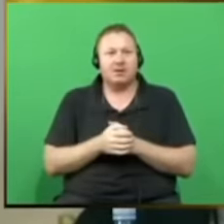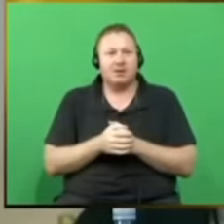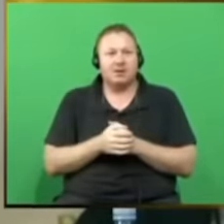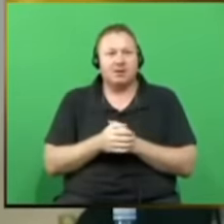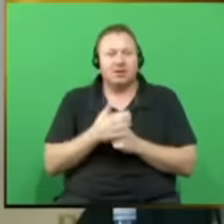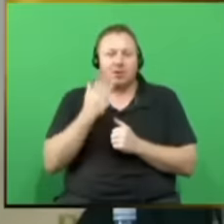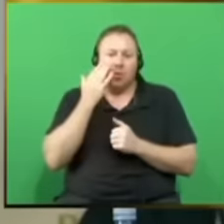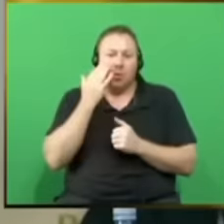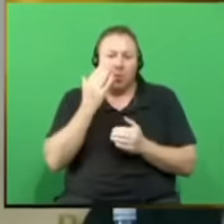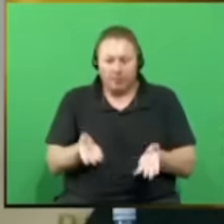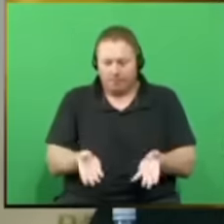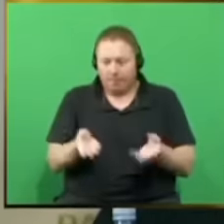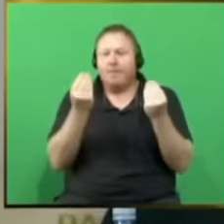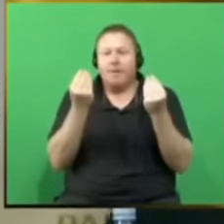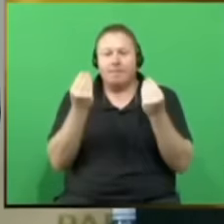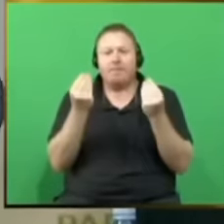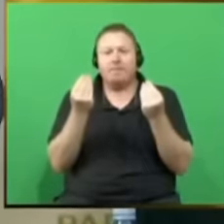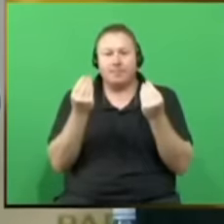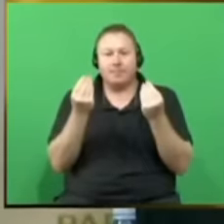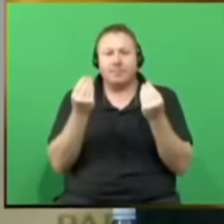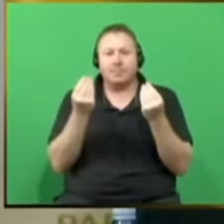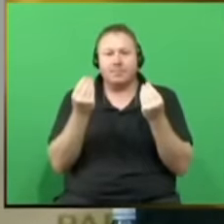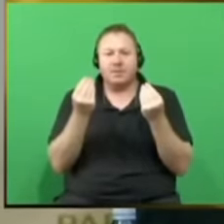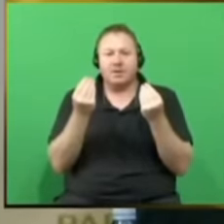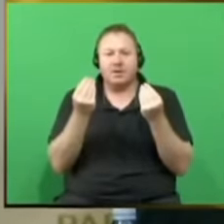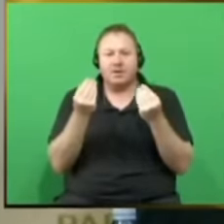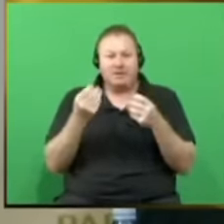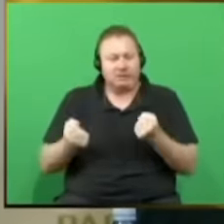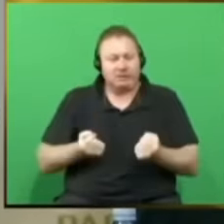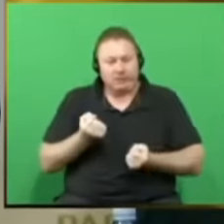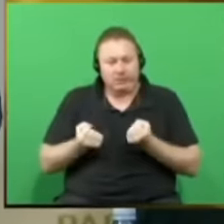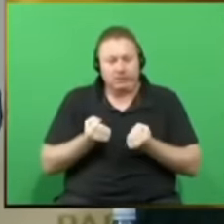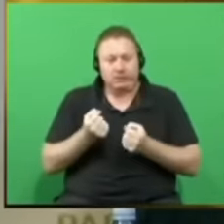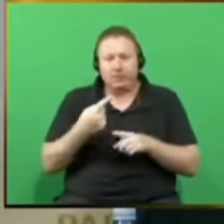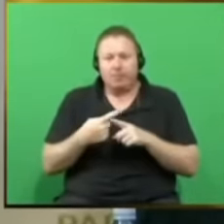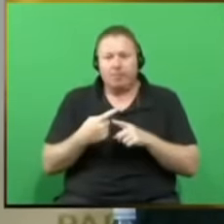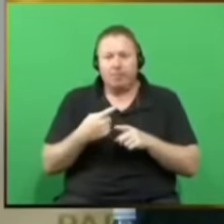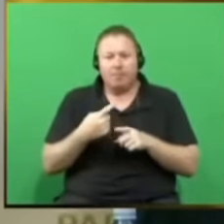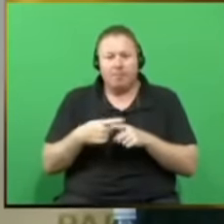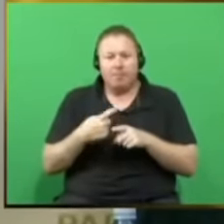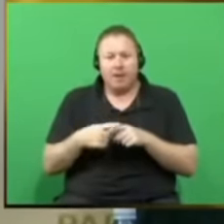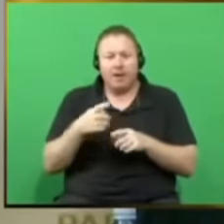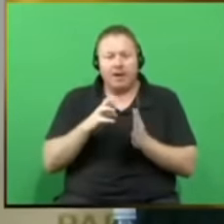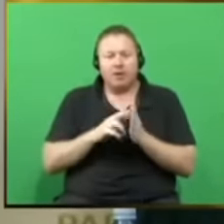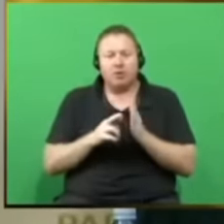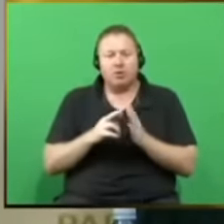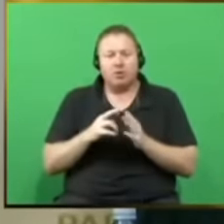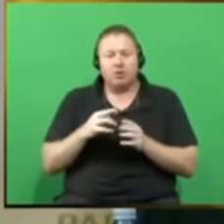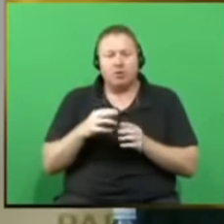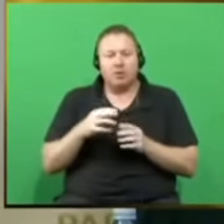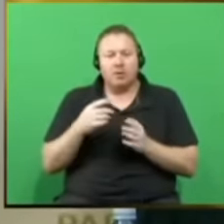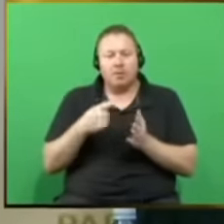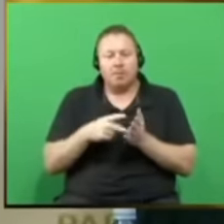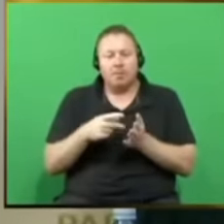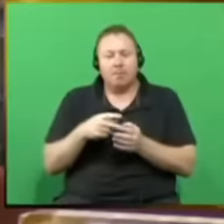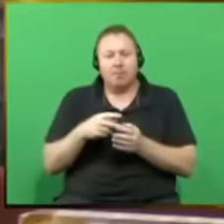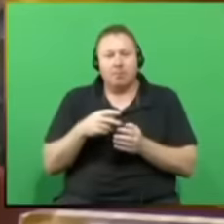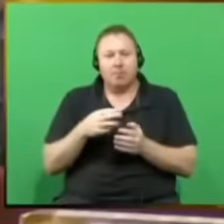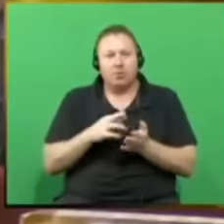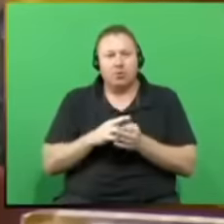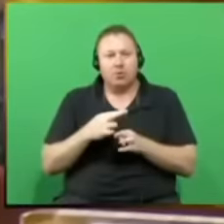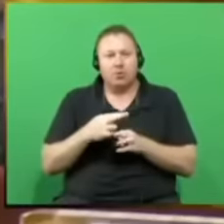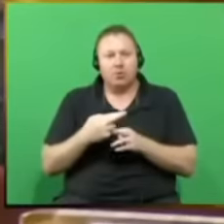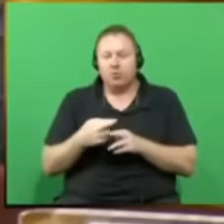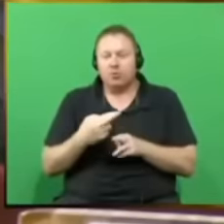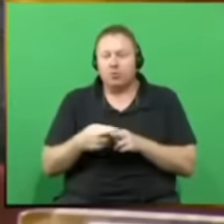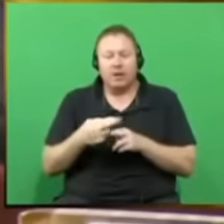Once they got to the other side of the pandemic, they were battling to pay their rent, and that's where the DA-run municipality of Stellenbosch stepped